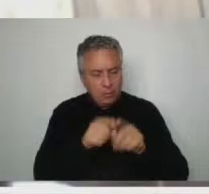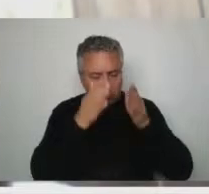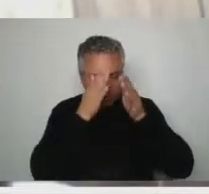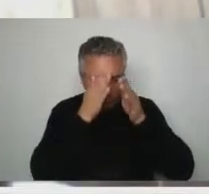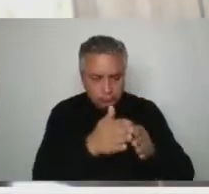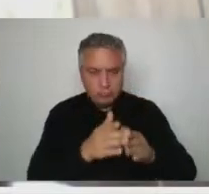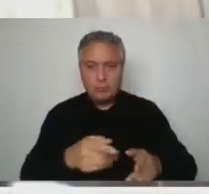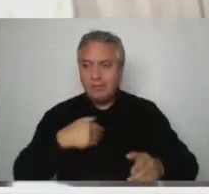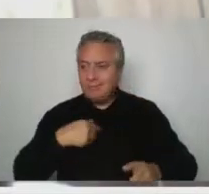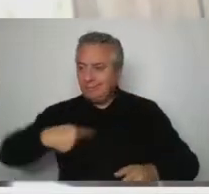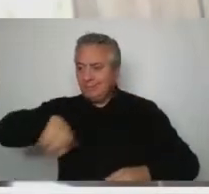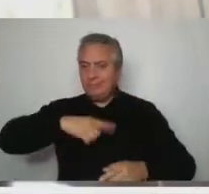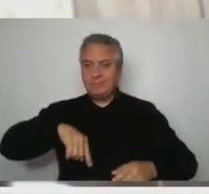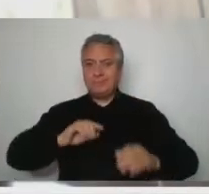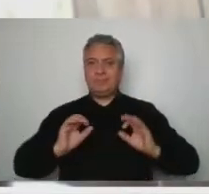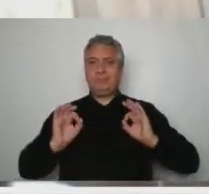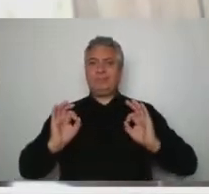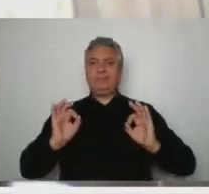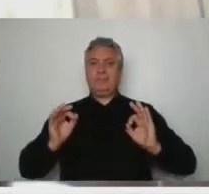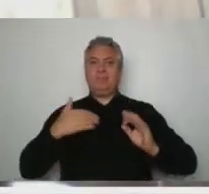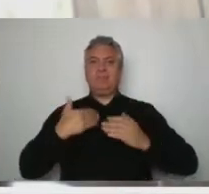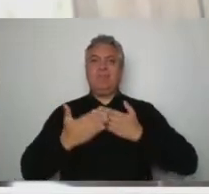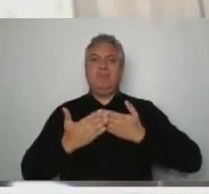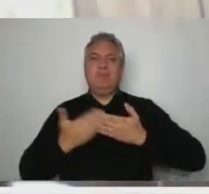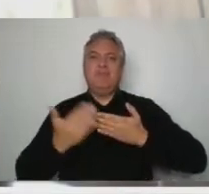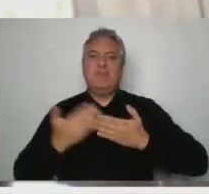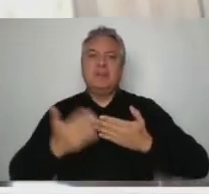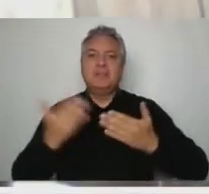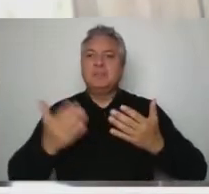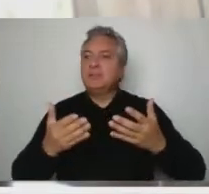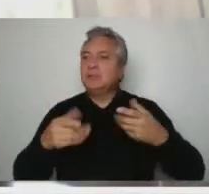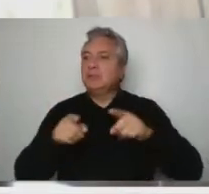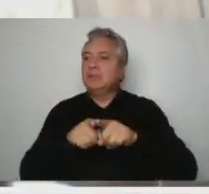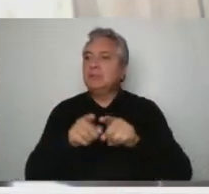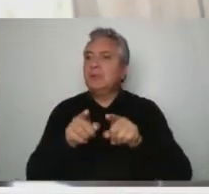diversity and address diversity, but